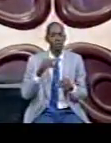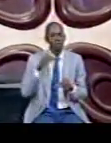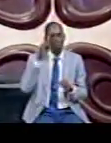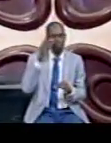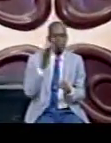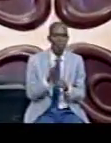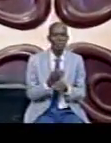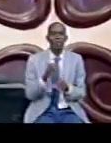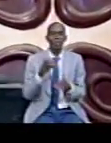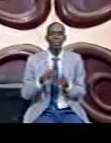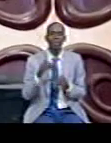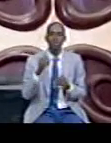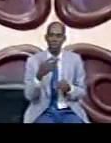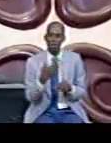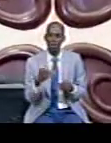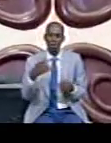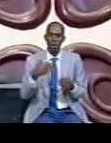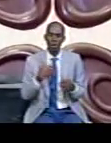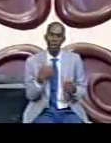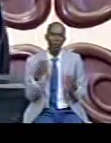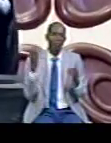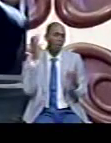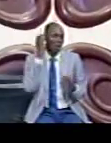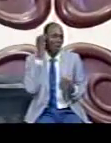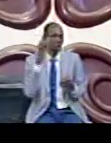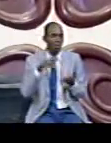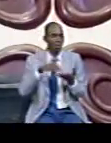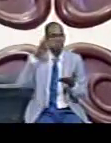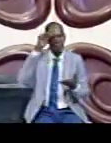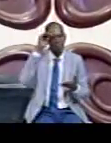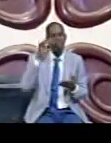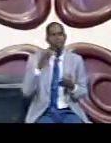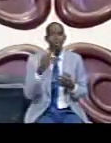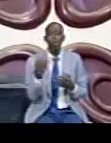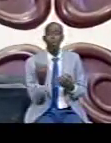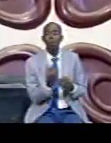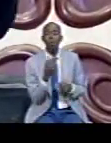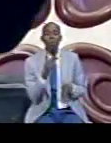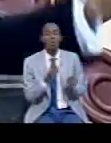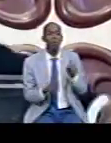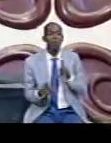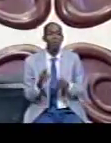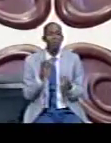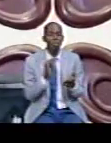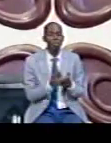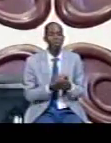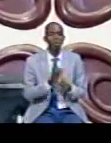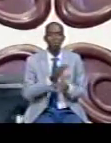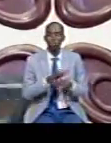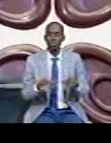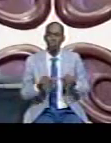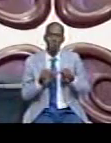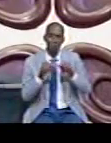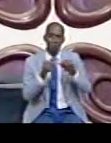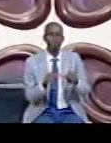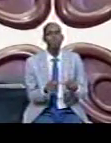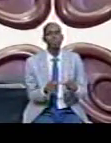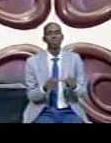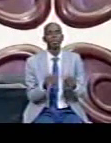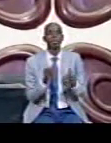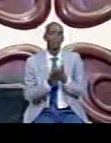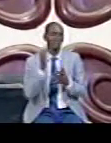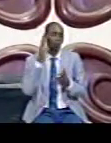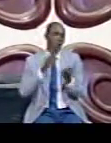heard. It is only those who continue without compromise that will eventually make it to heaven. It's only those